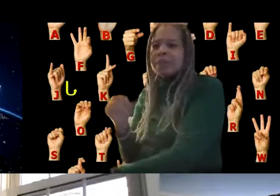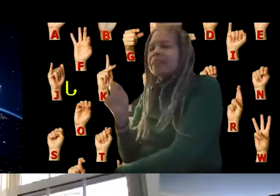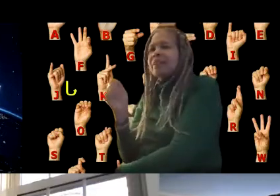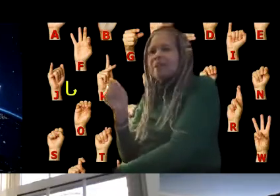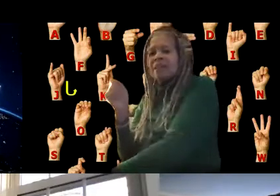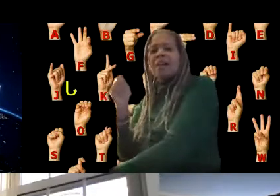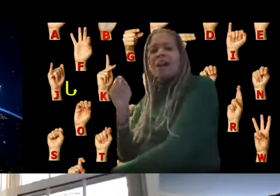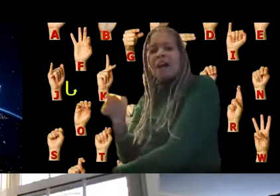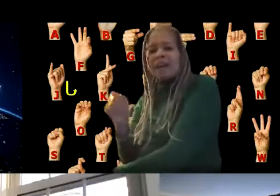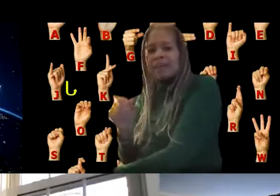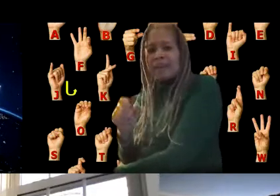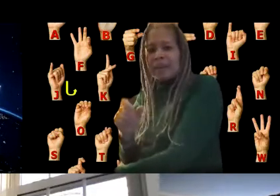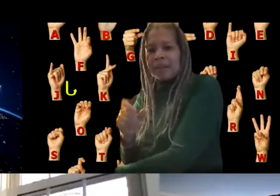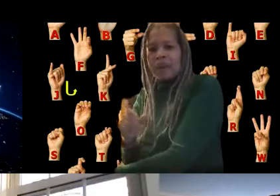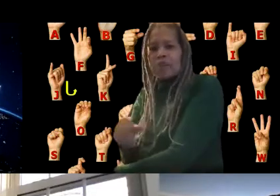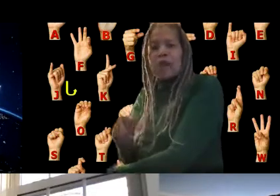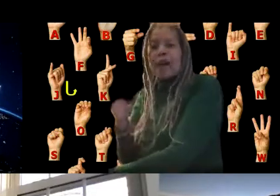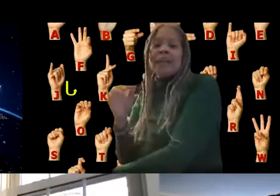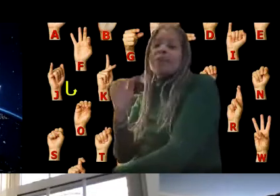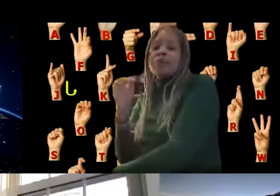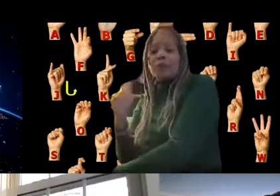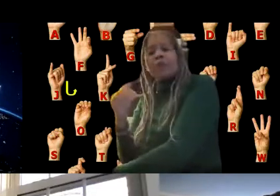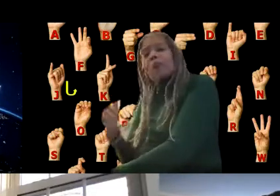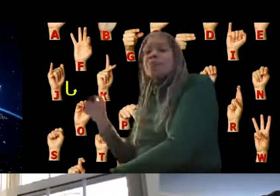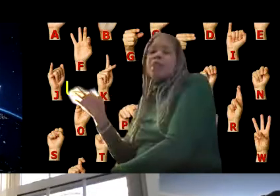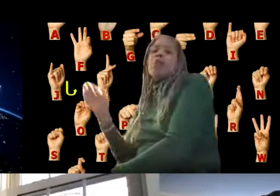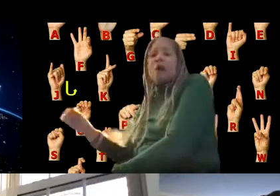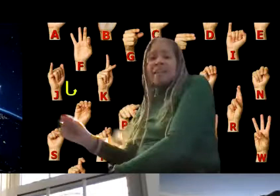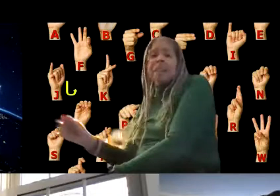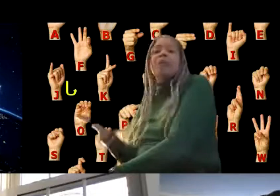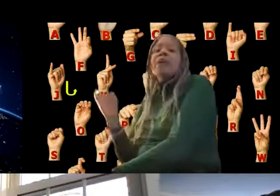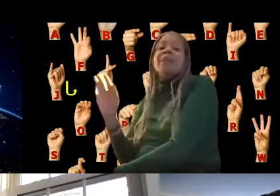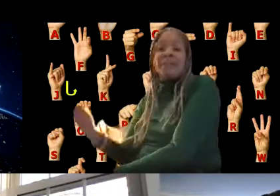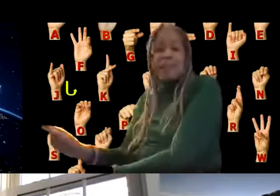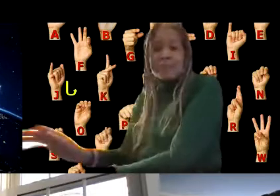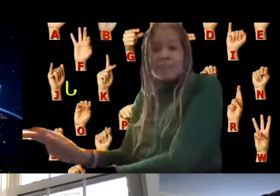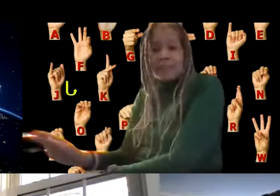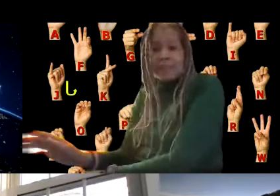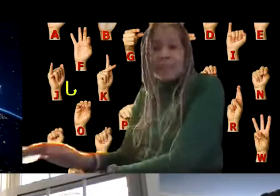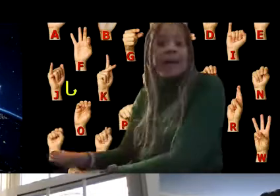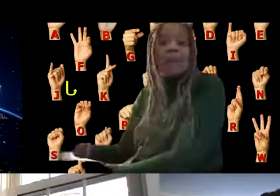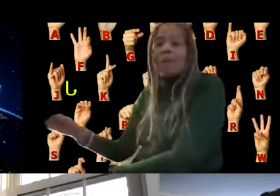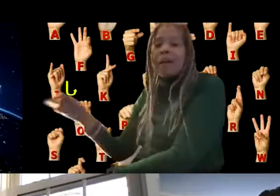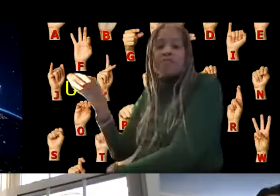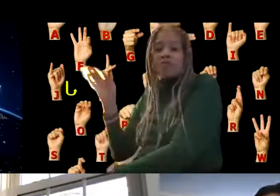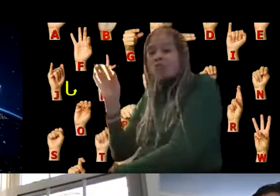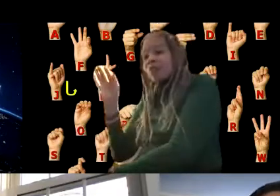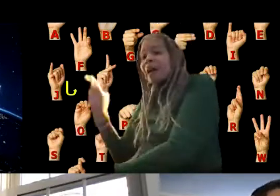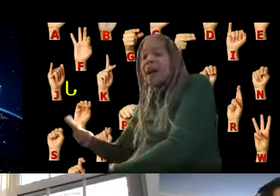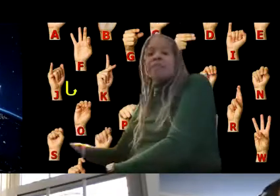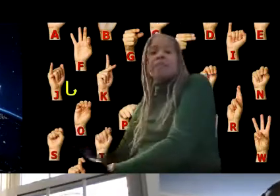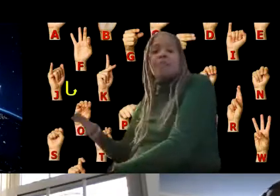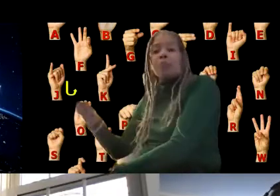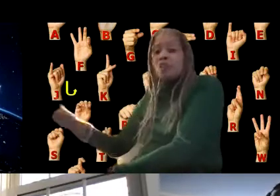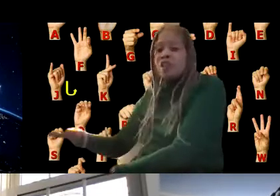Christmas. God help me. I got that back. So I am 31% white, whatever the hell that means. My ancestors are